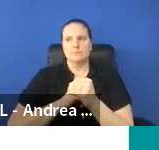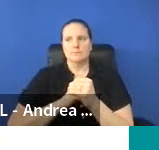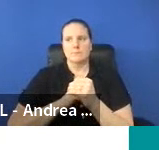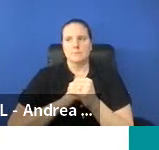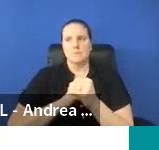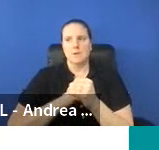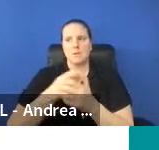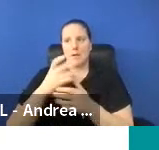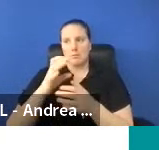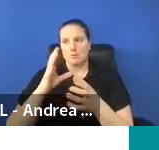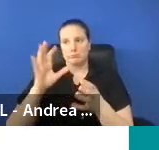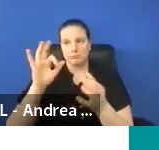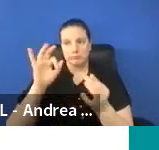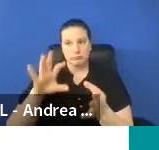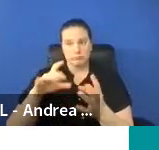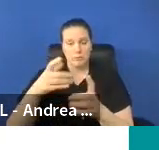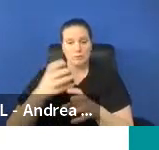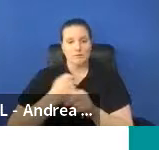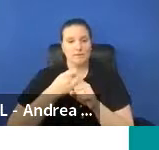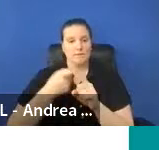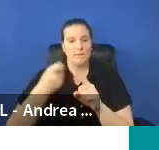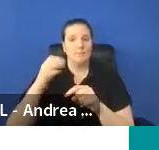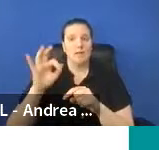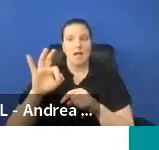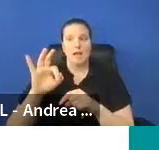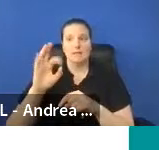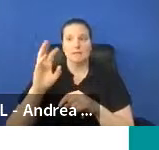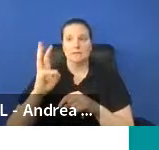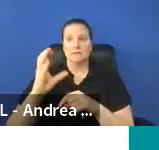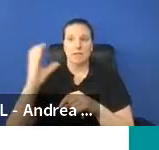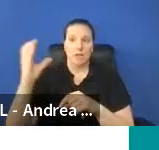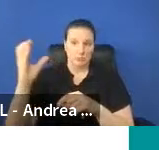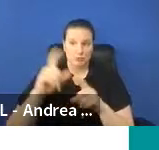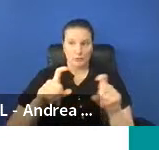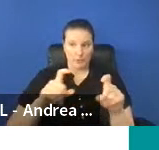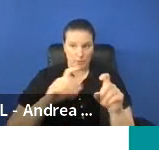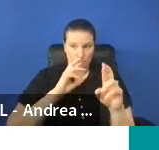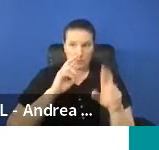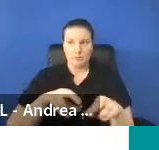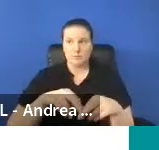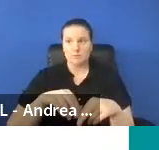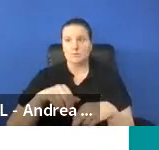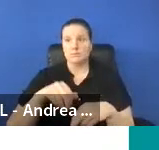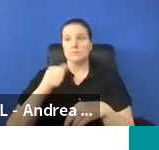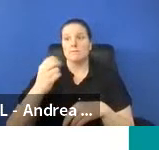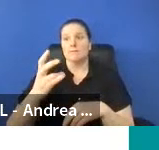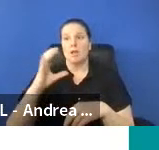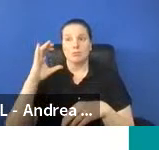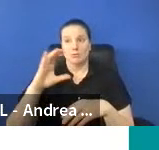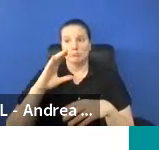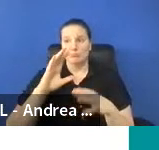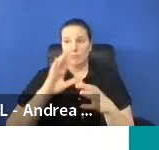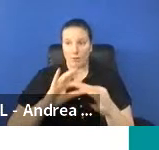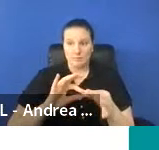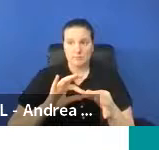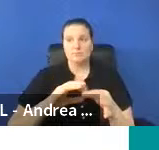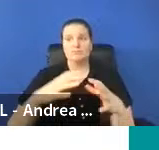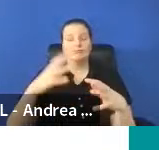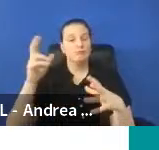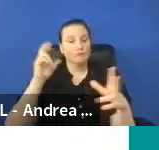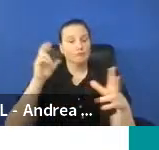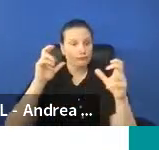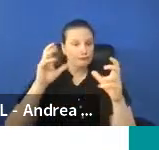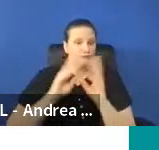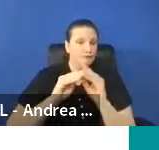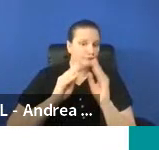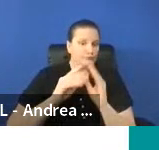than 9,600 survey responses and 1,700 survey comments, community briefings, listening sessions, advisory